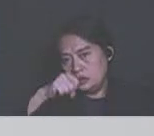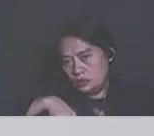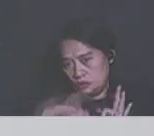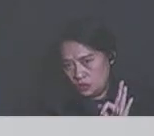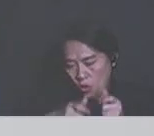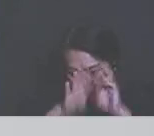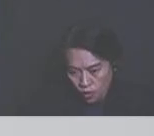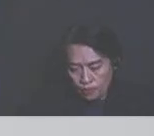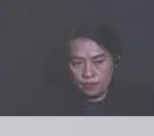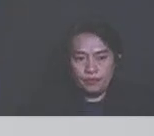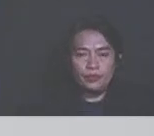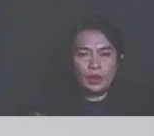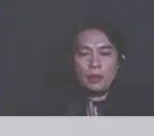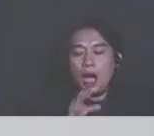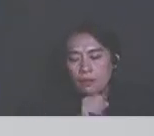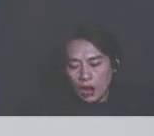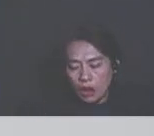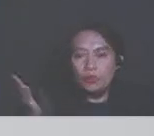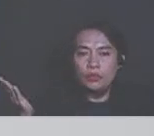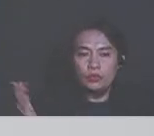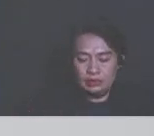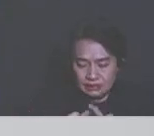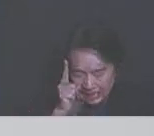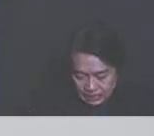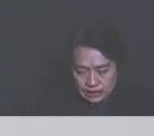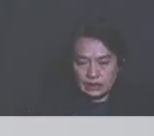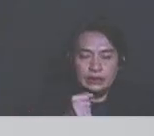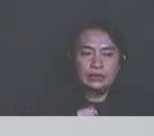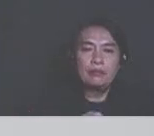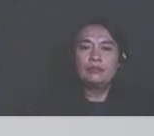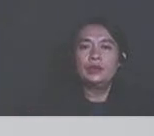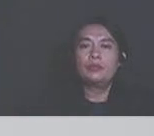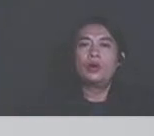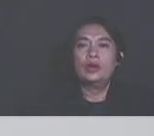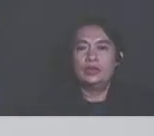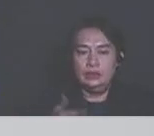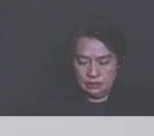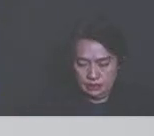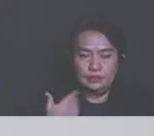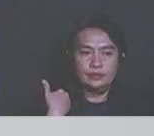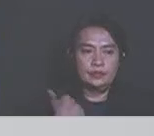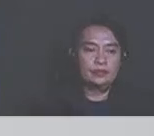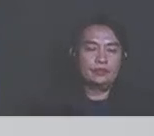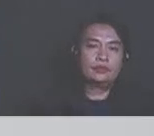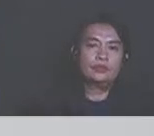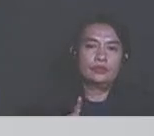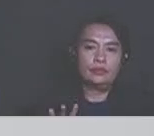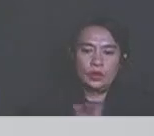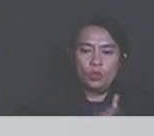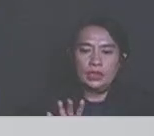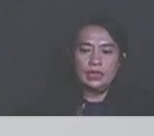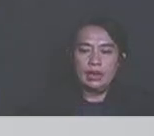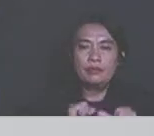the Shed, which is an expandable performing arts mixed-use facility, which was kind of the northern civic